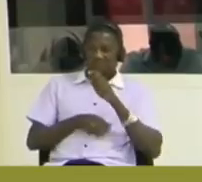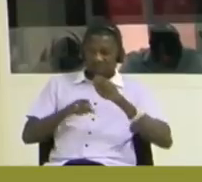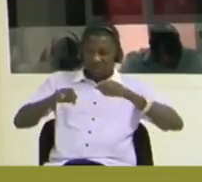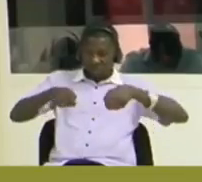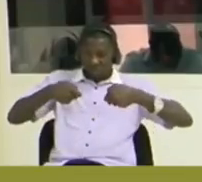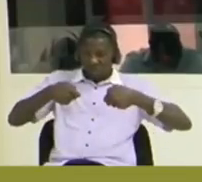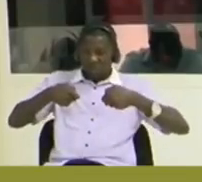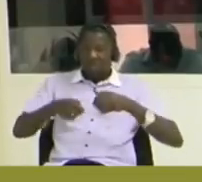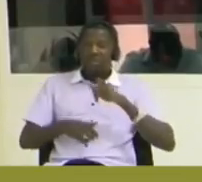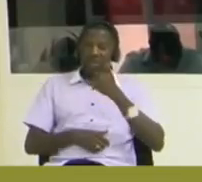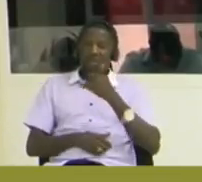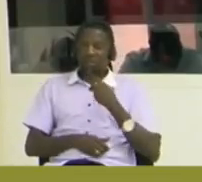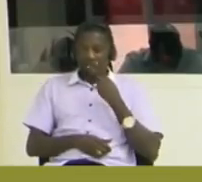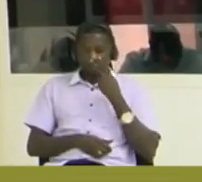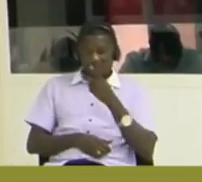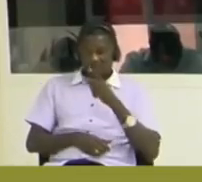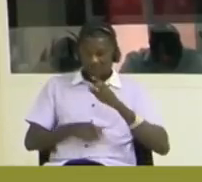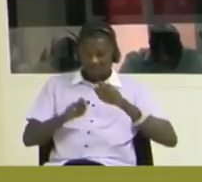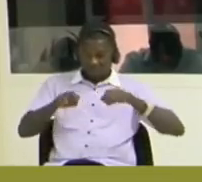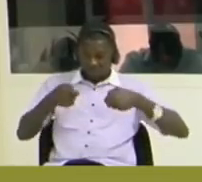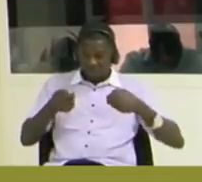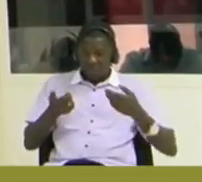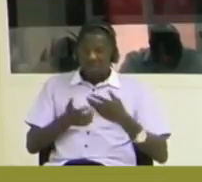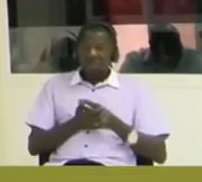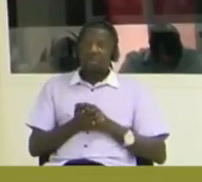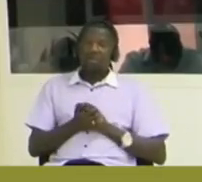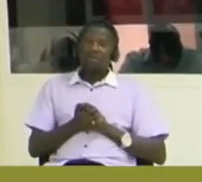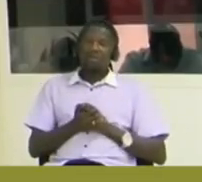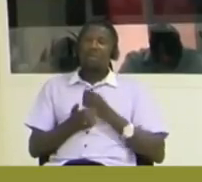I saw his shoes. In what condition were they?